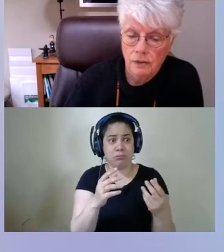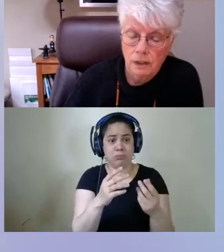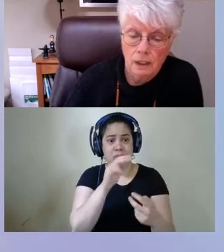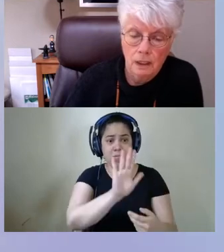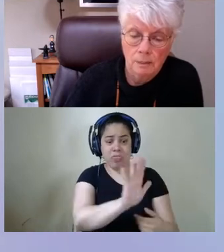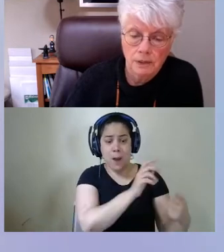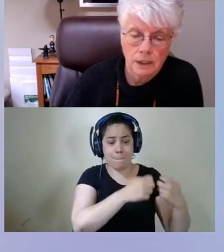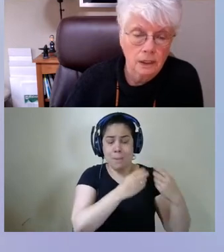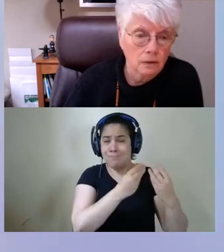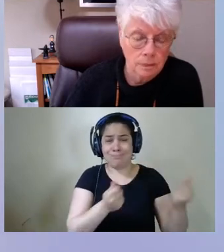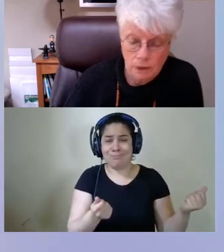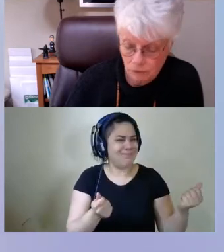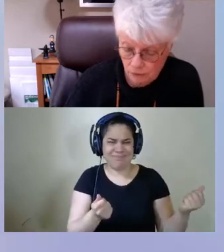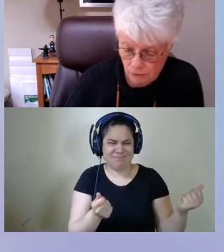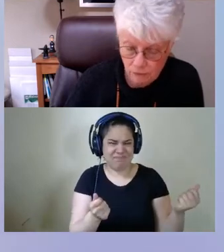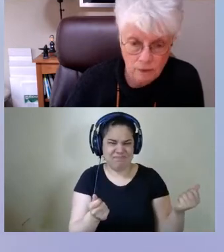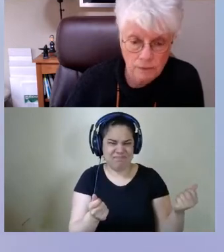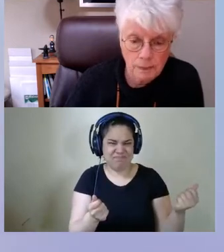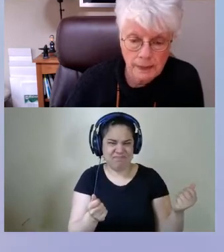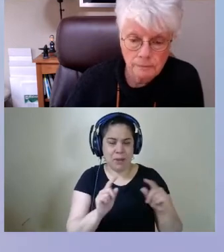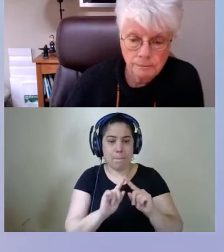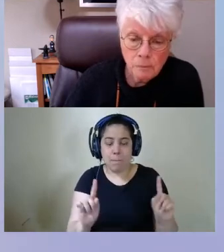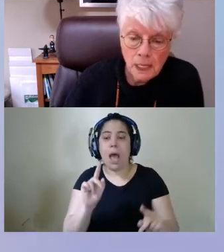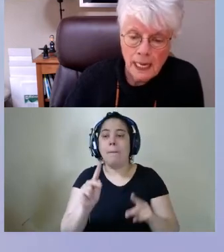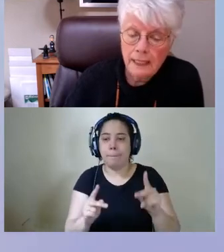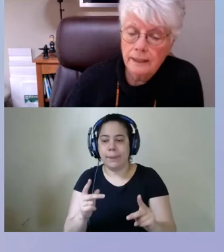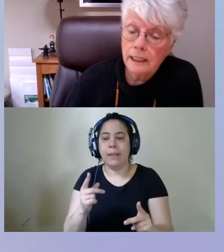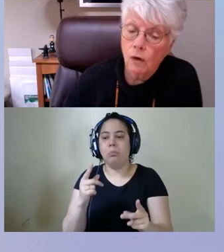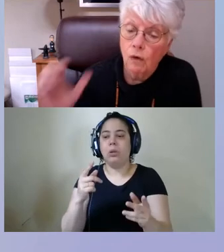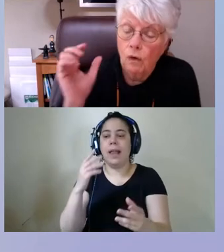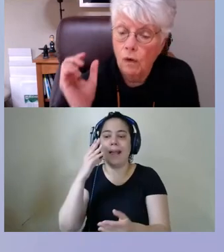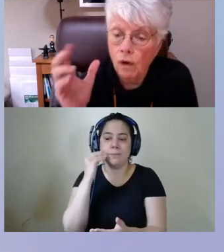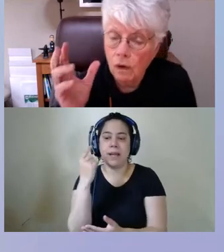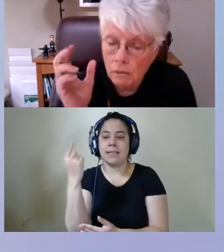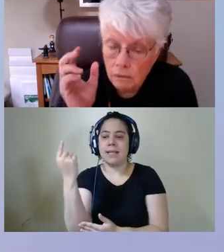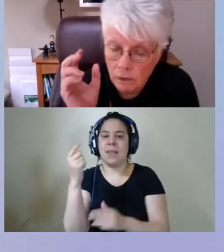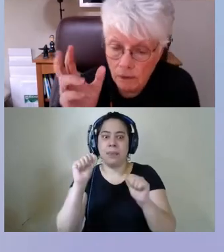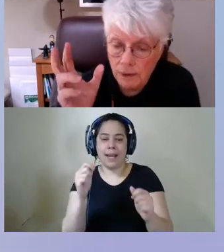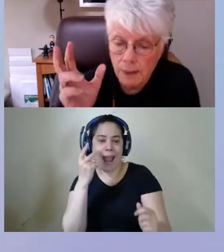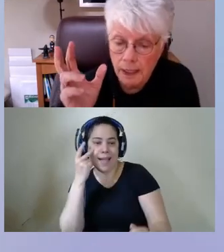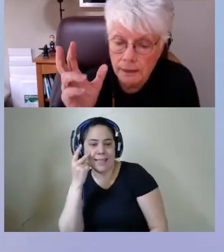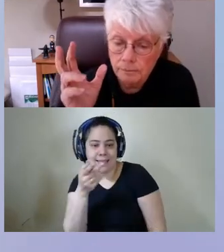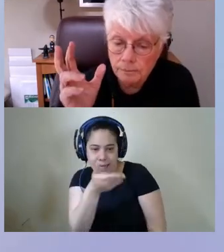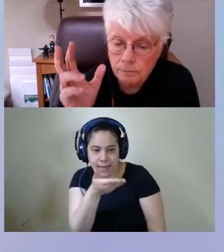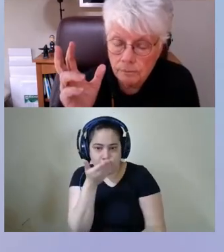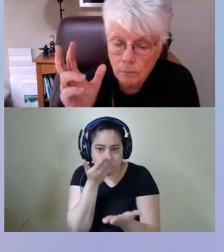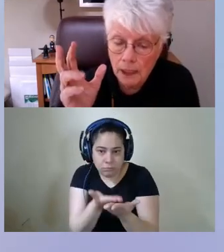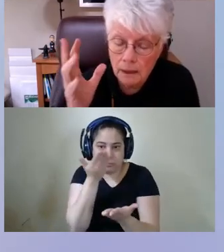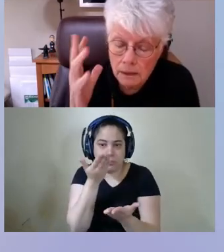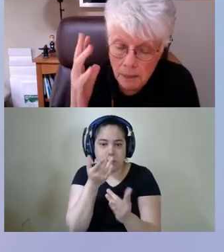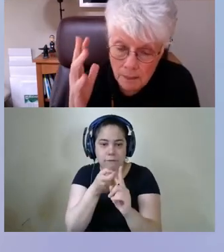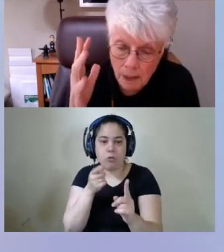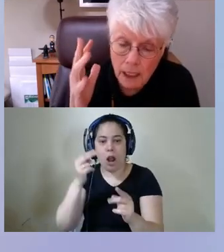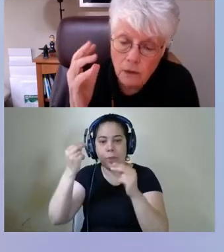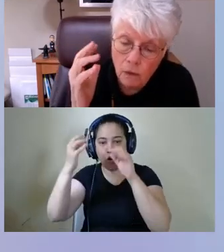this particular approach to neurofeedback. And I think all neurofeedback,